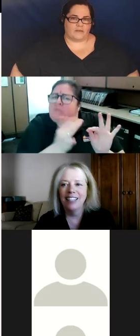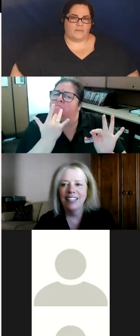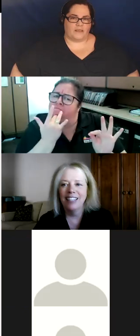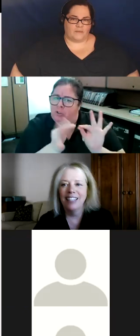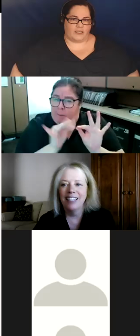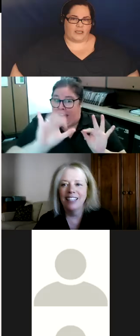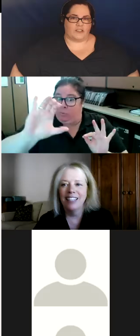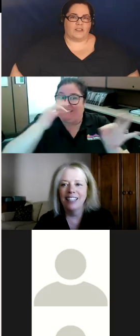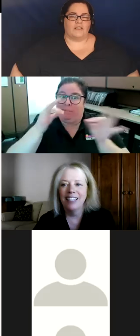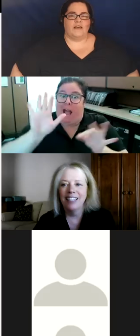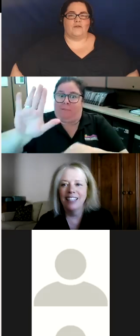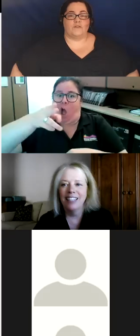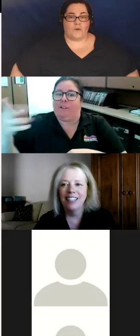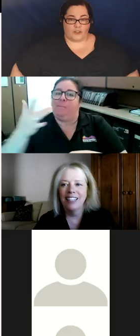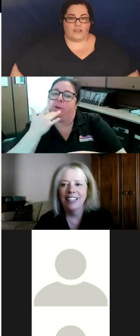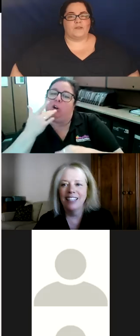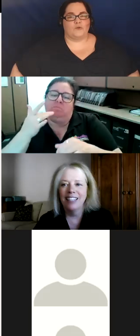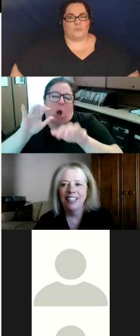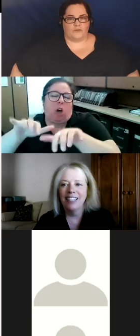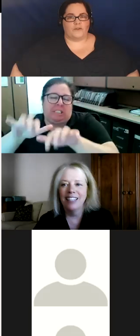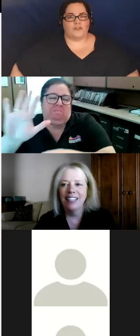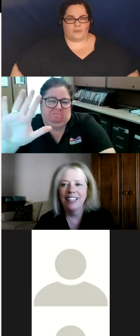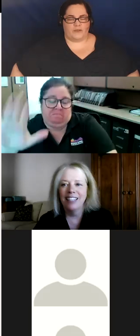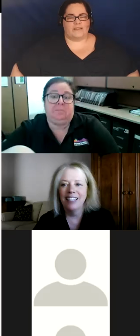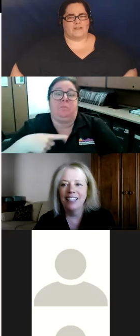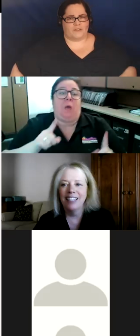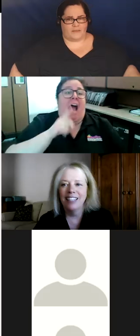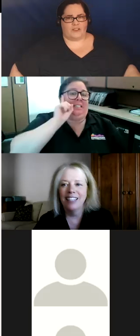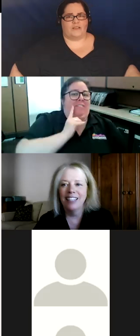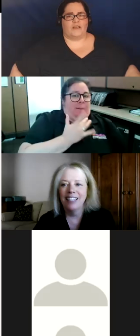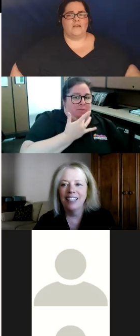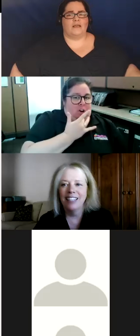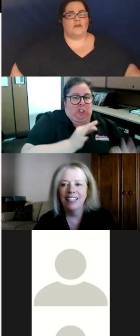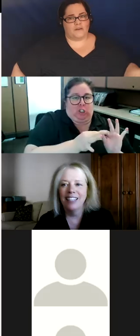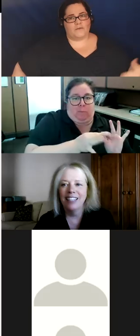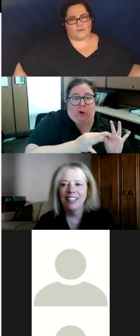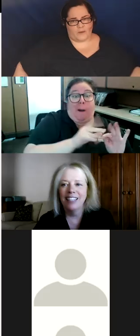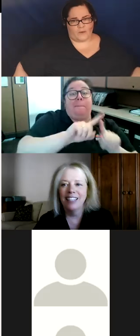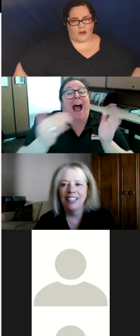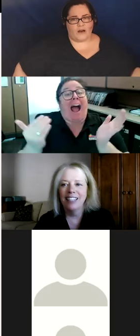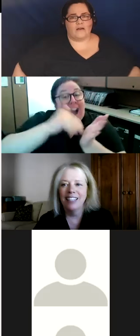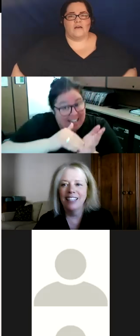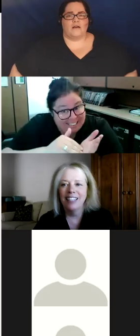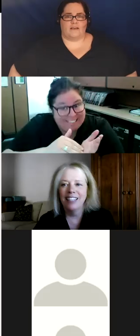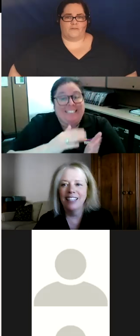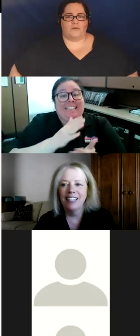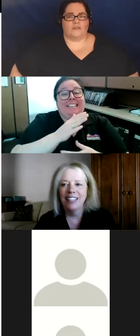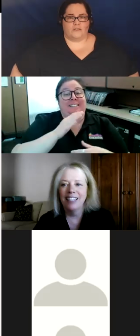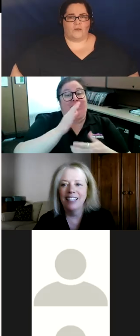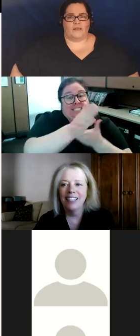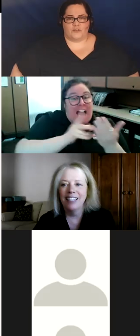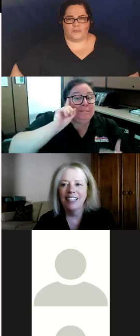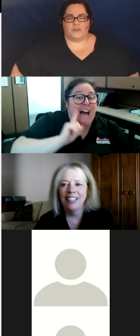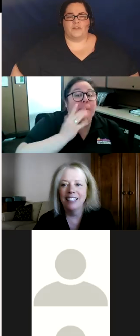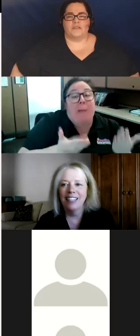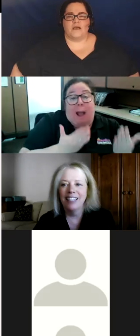as their main communication. Those folks are going to be who prefer interpreters. As Christy mentioned, hard of hearing folks might want CART. Deaf folks are going to